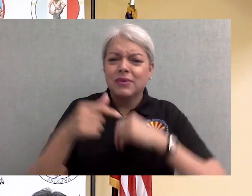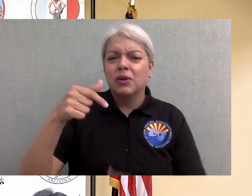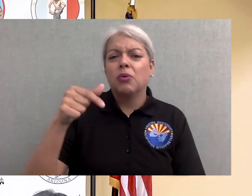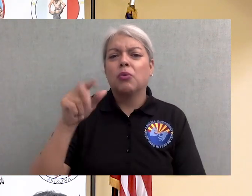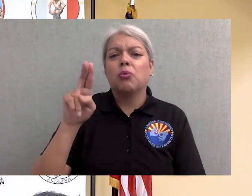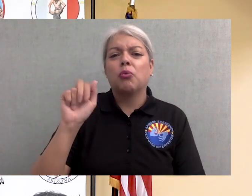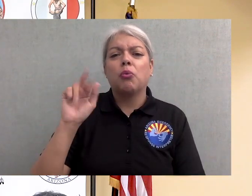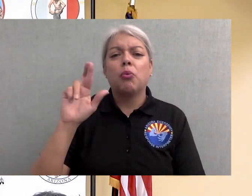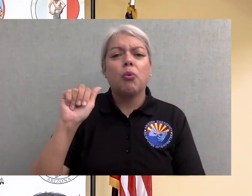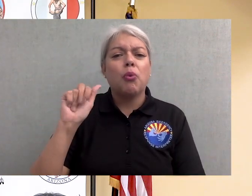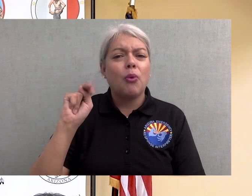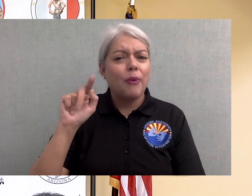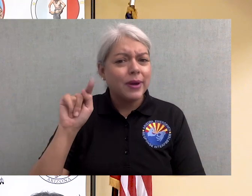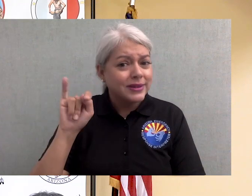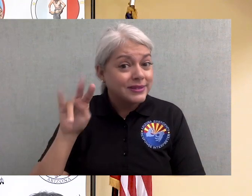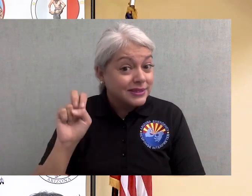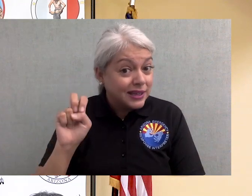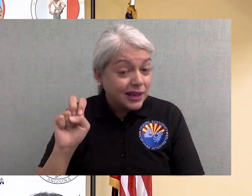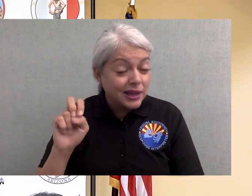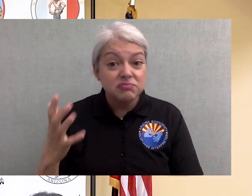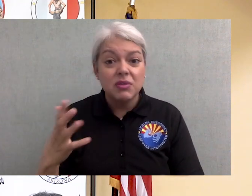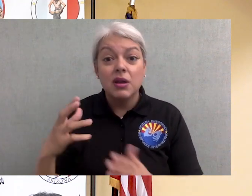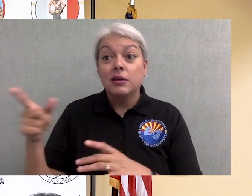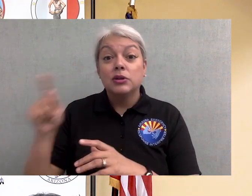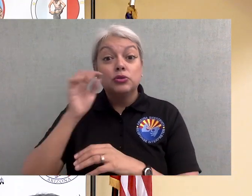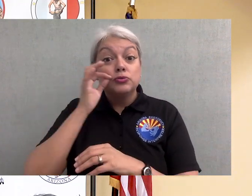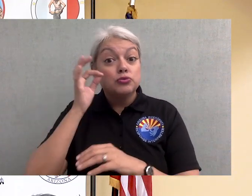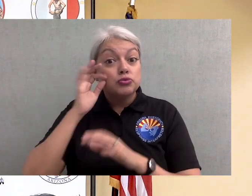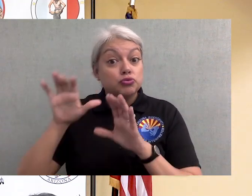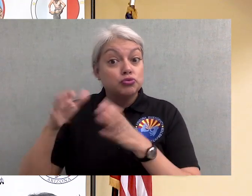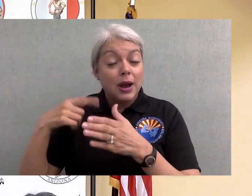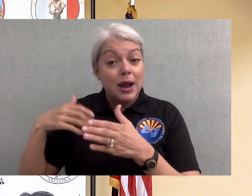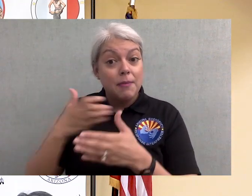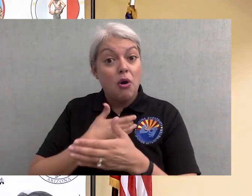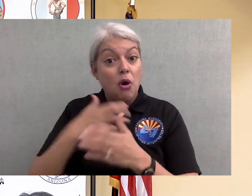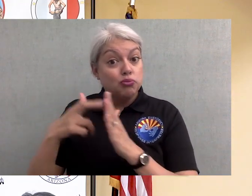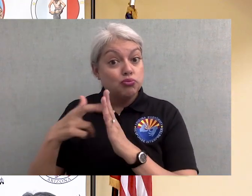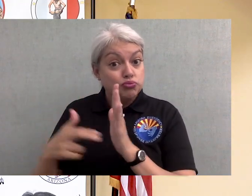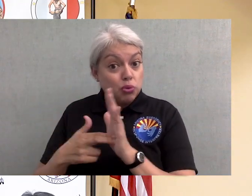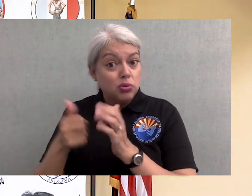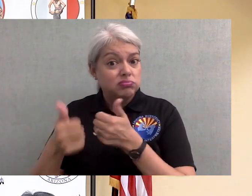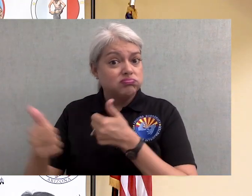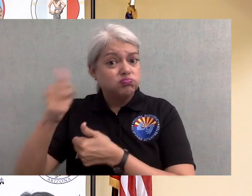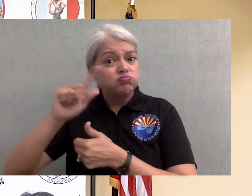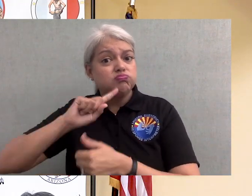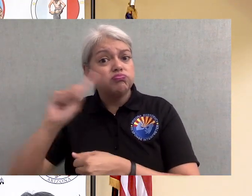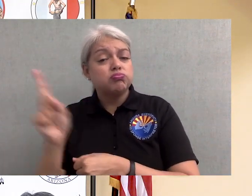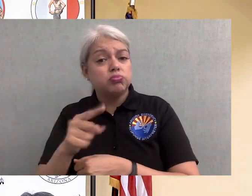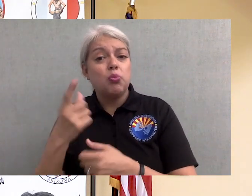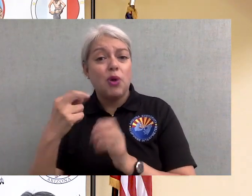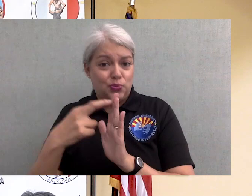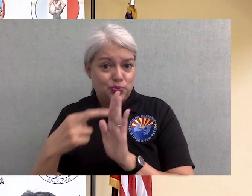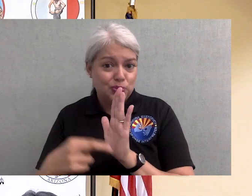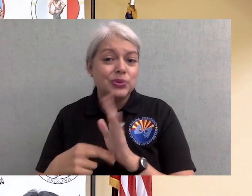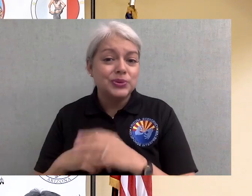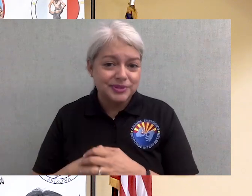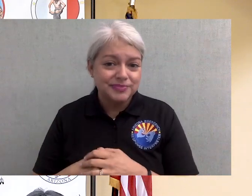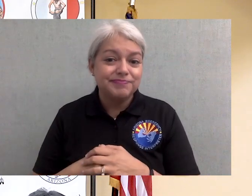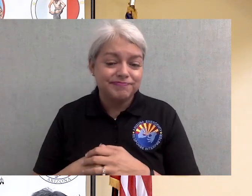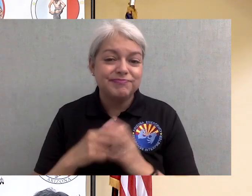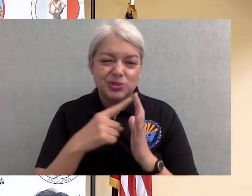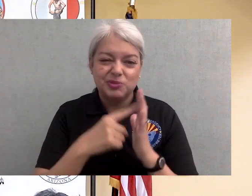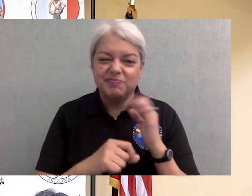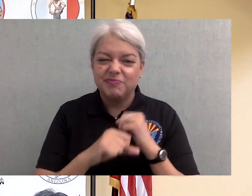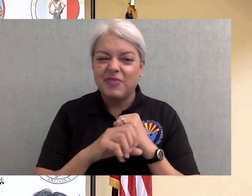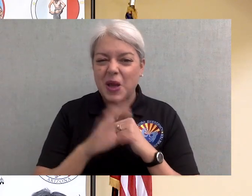the tribe's executive order. And the other thing I want to cover with you is that, again, like I mentioned last Thursday, is our biggest issue is